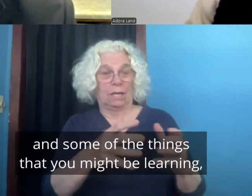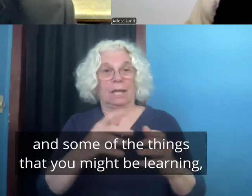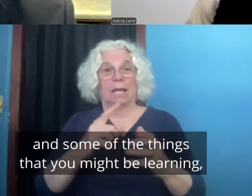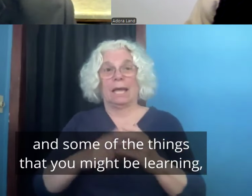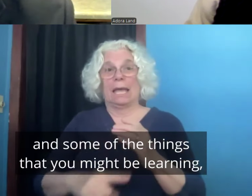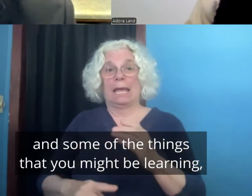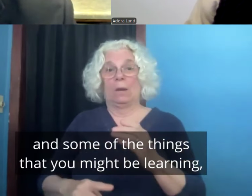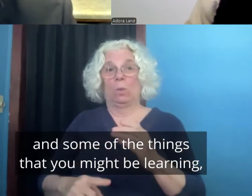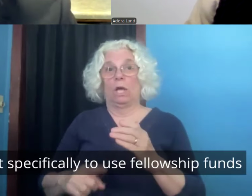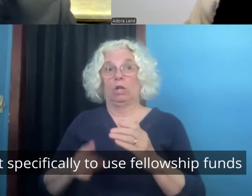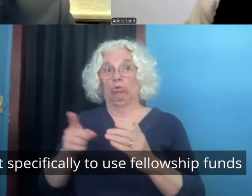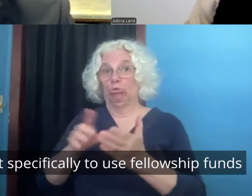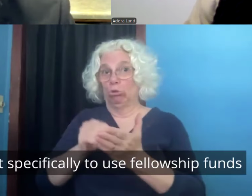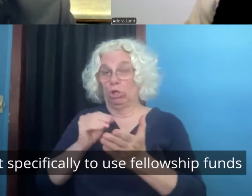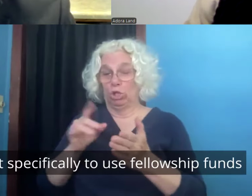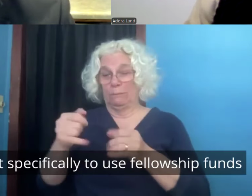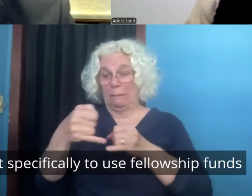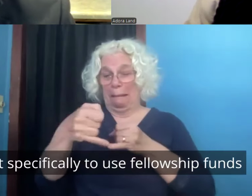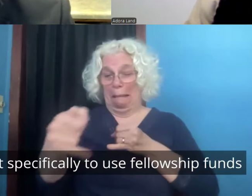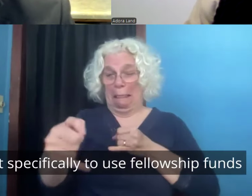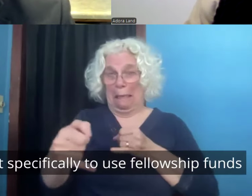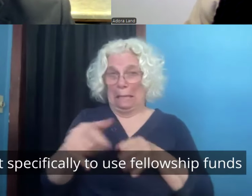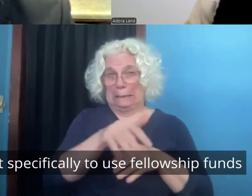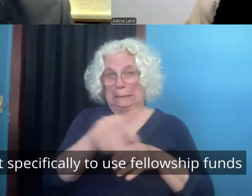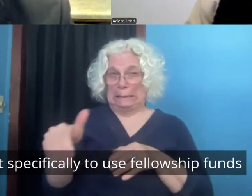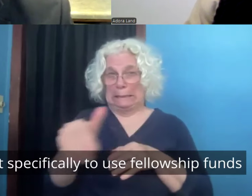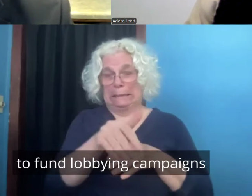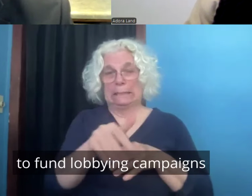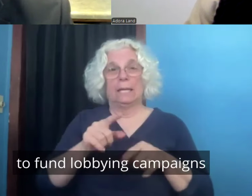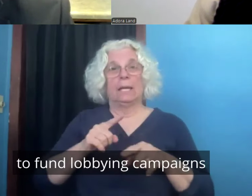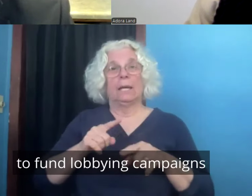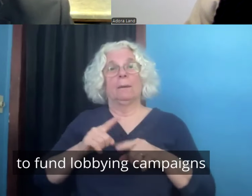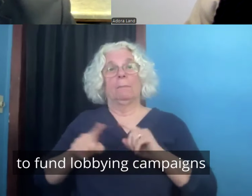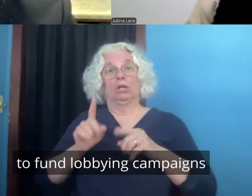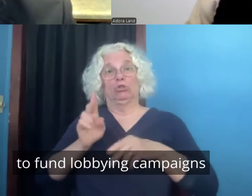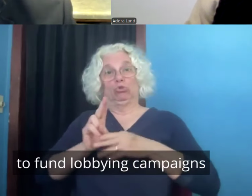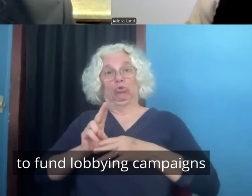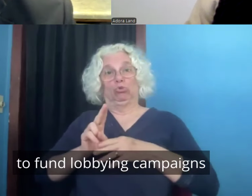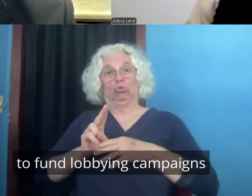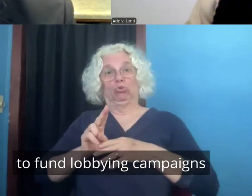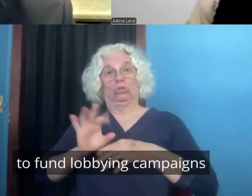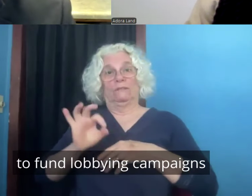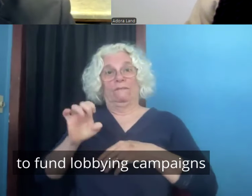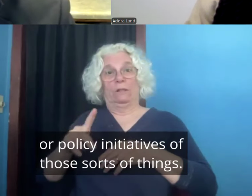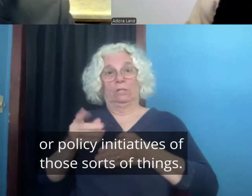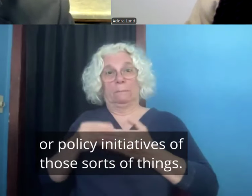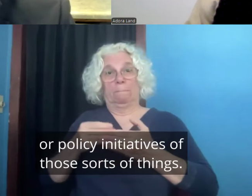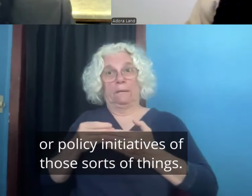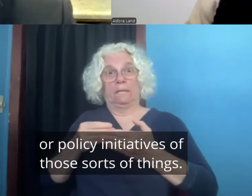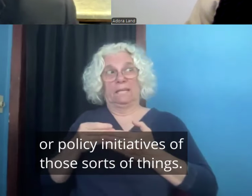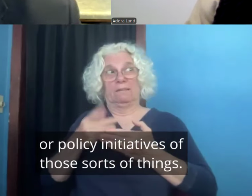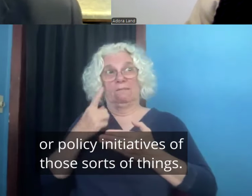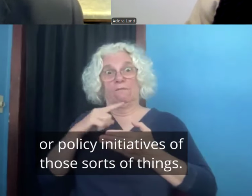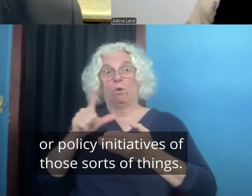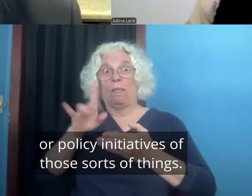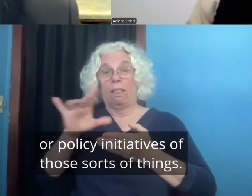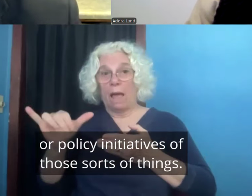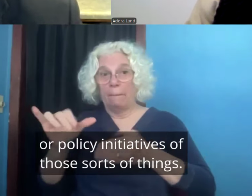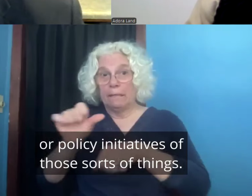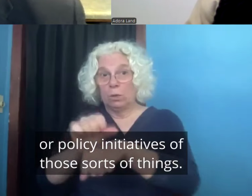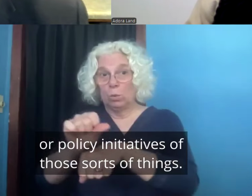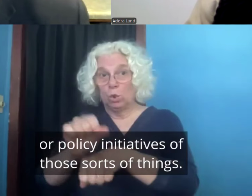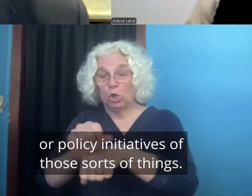might be learning, but specifically to use fellowship funds to fund lobbying campaigns or policy